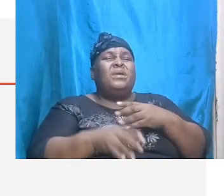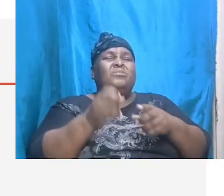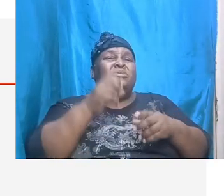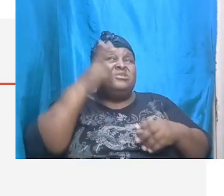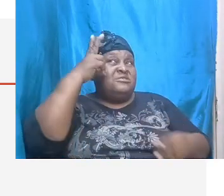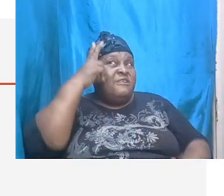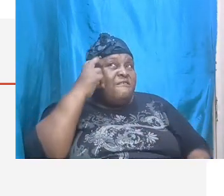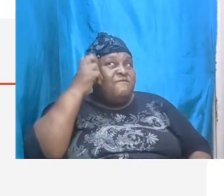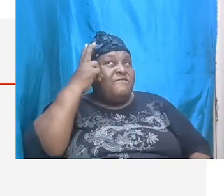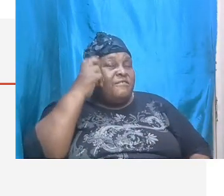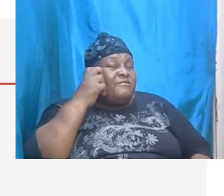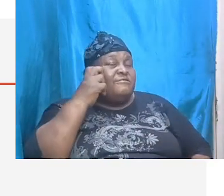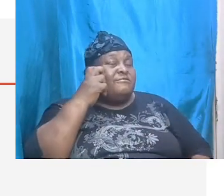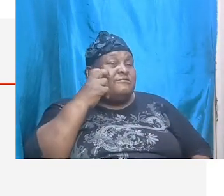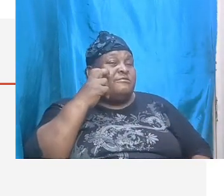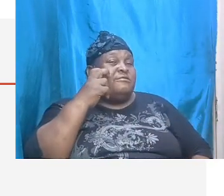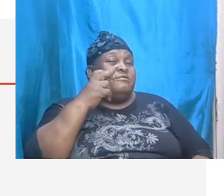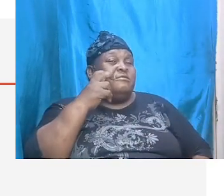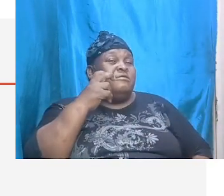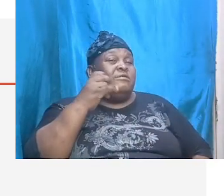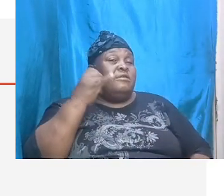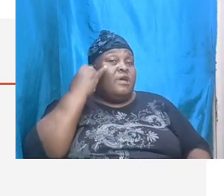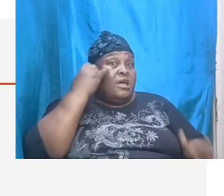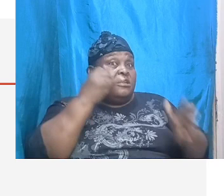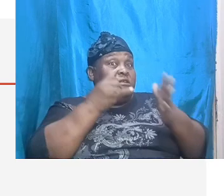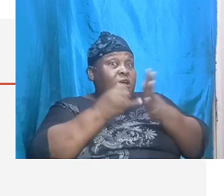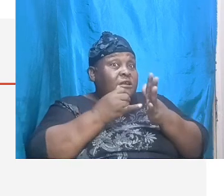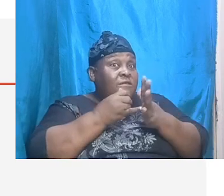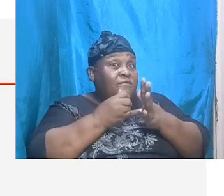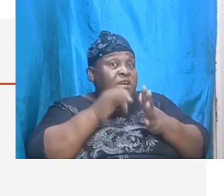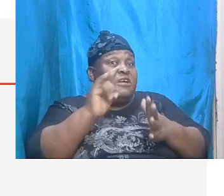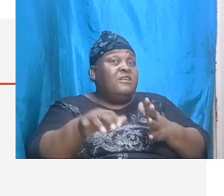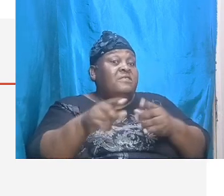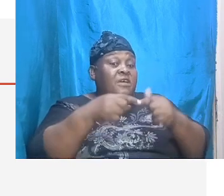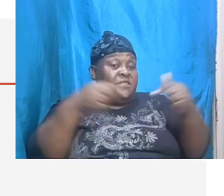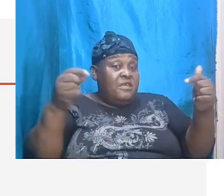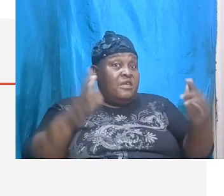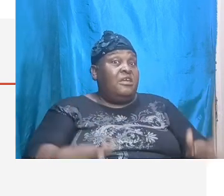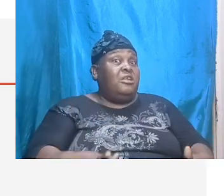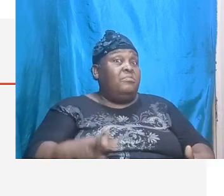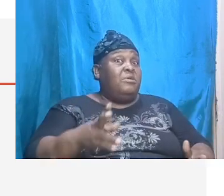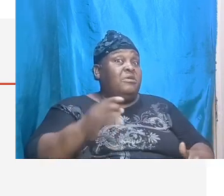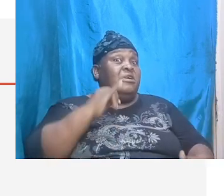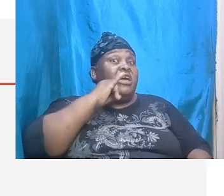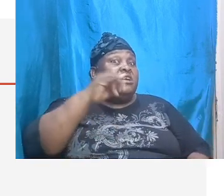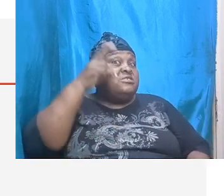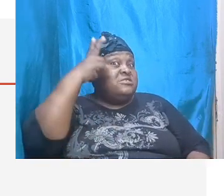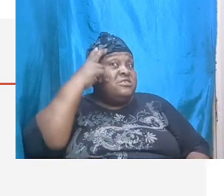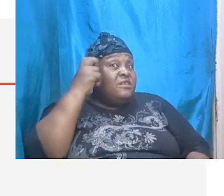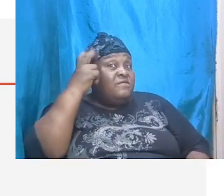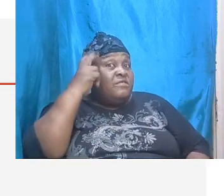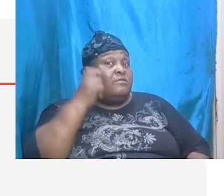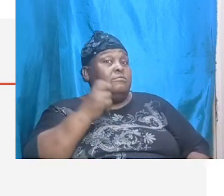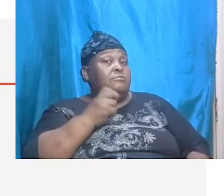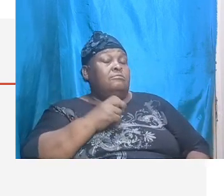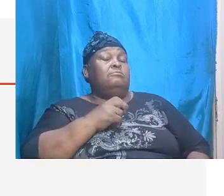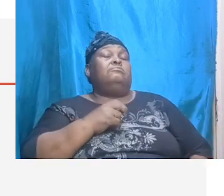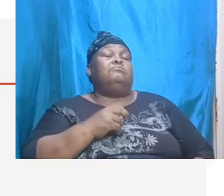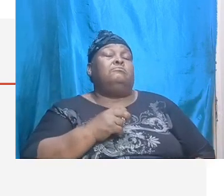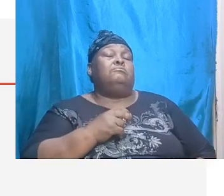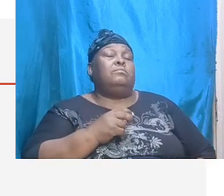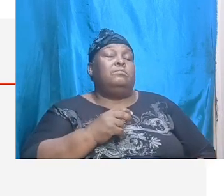spiritual wickedness in high places. Identify who the enemy was, or who the enemy is, and set up watch against the